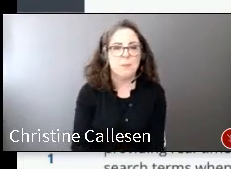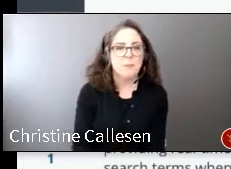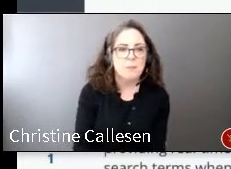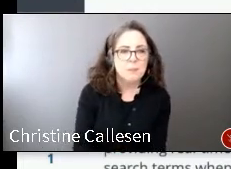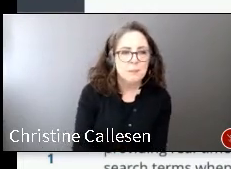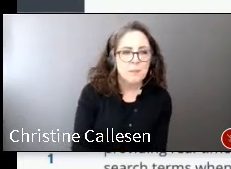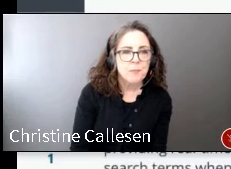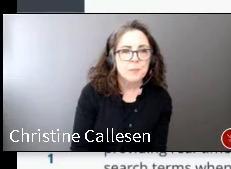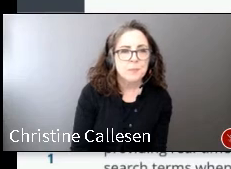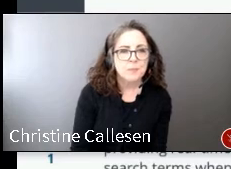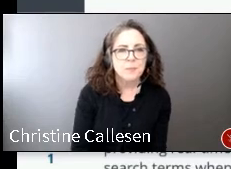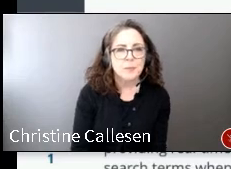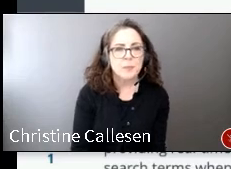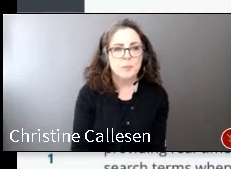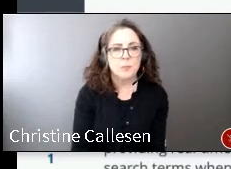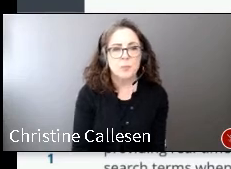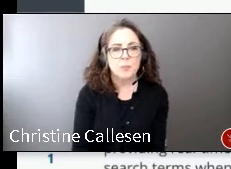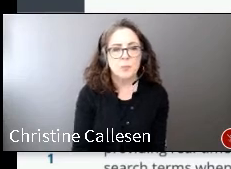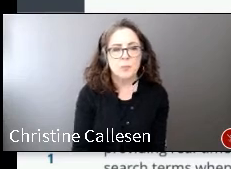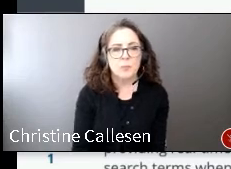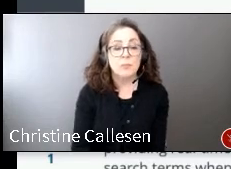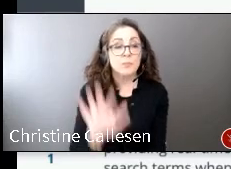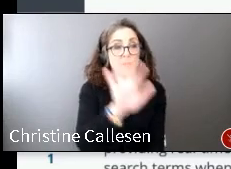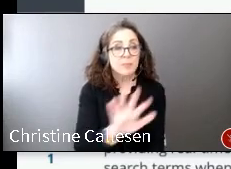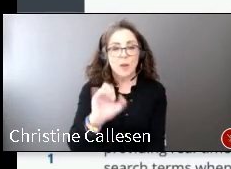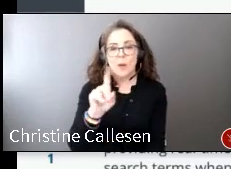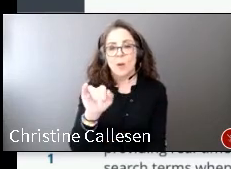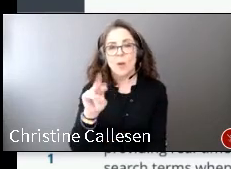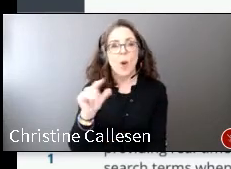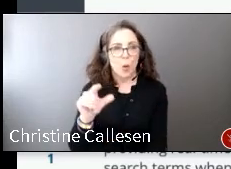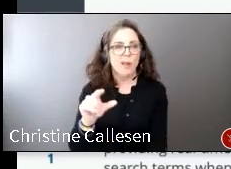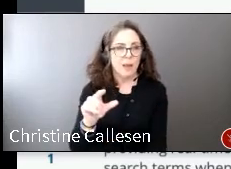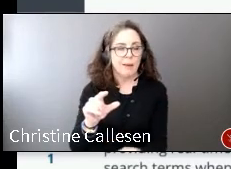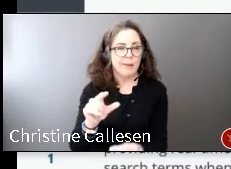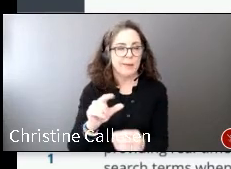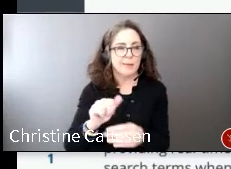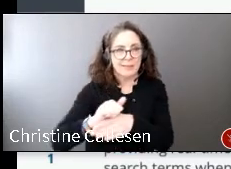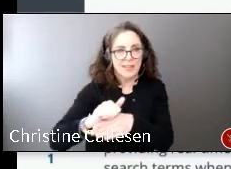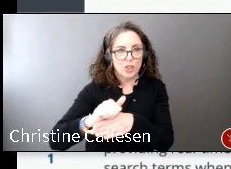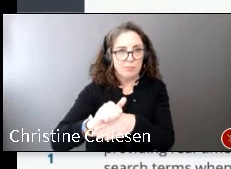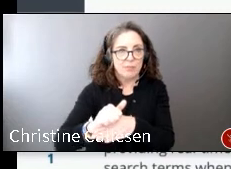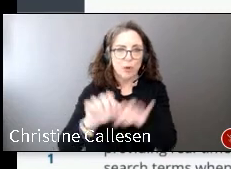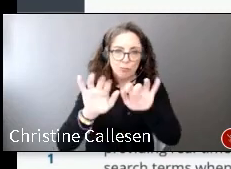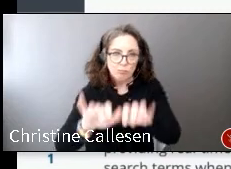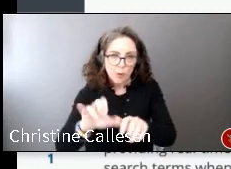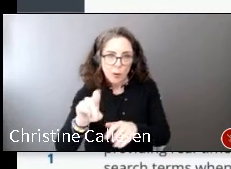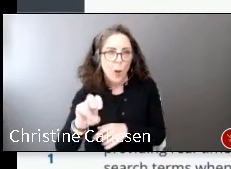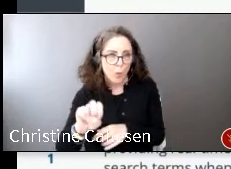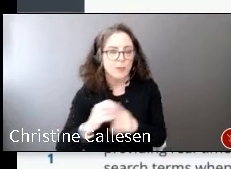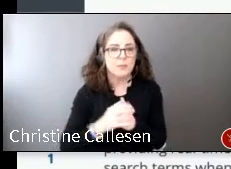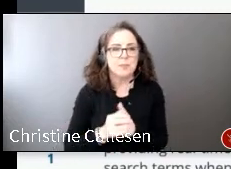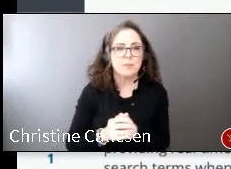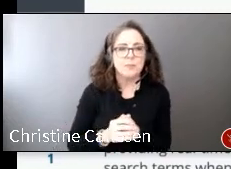And then we can go, and you can see this is the coding session where you enter your code. For